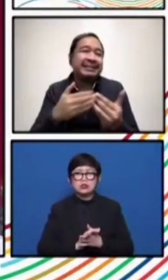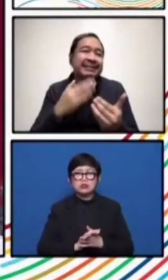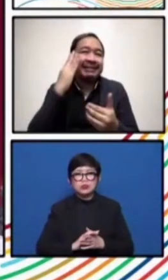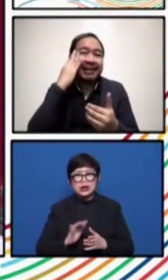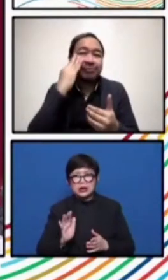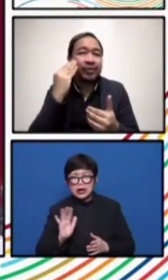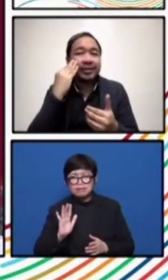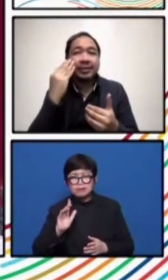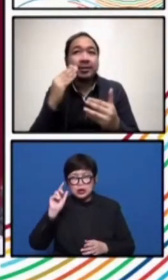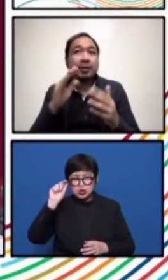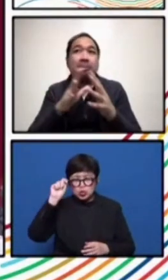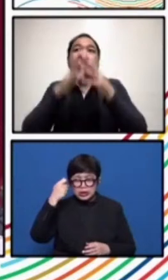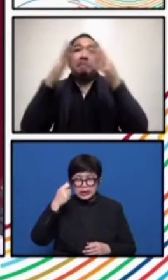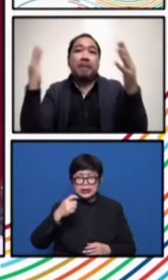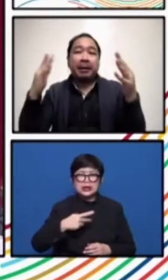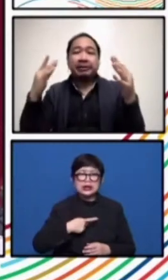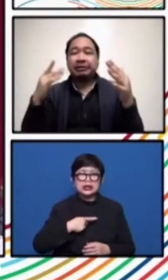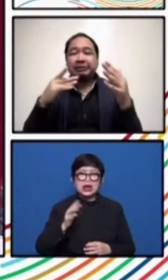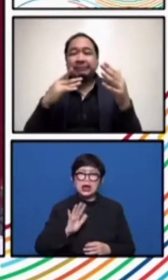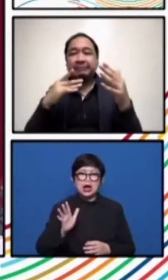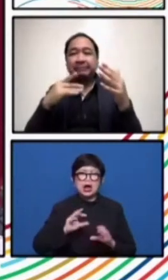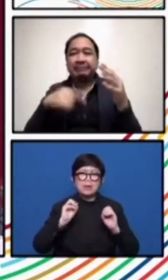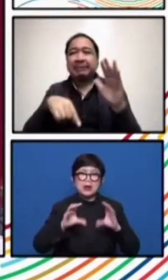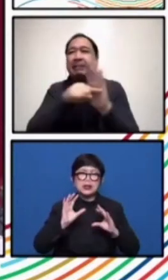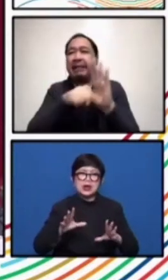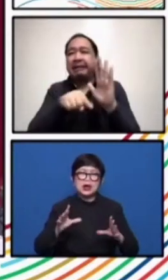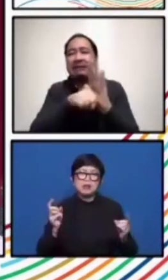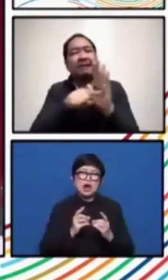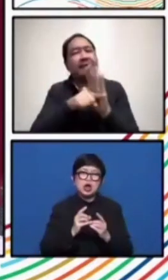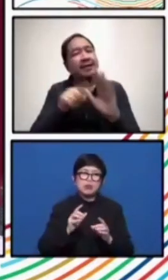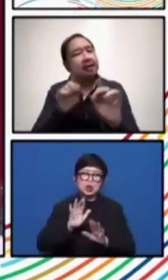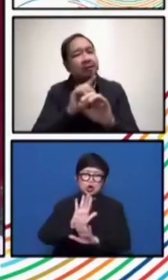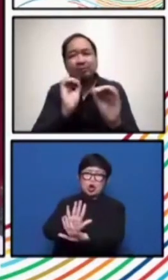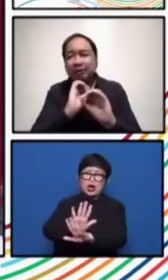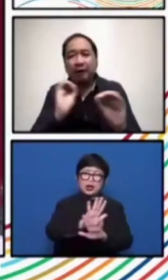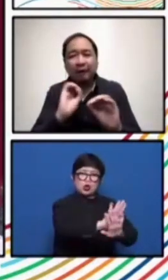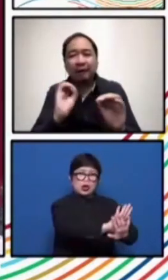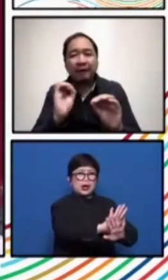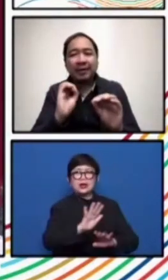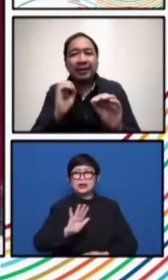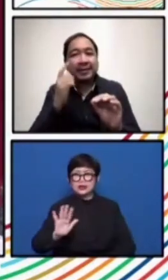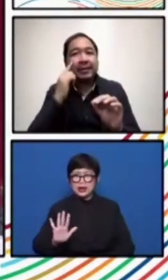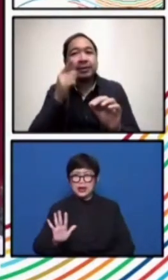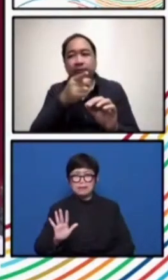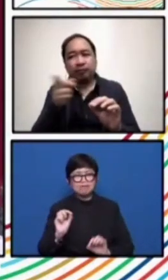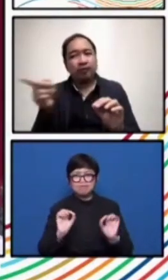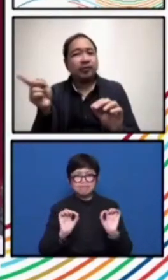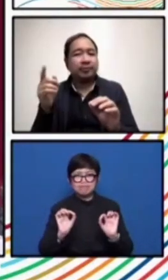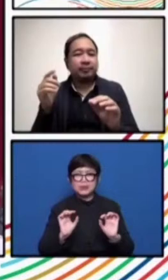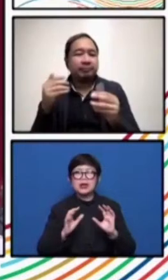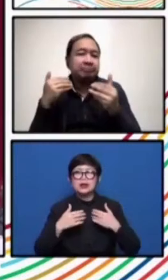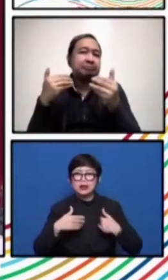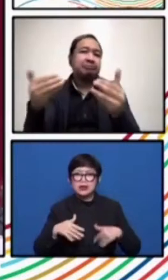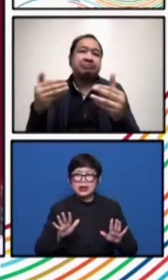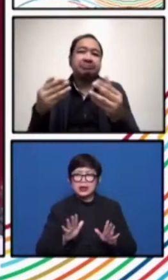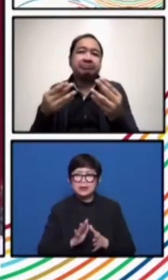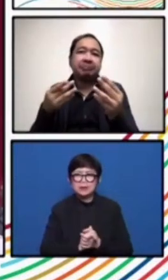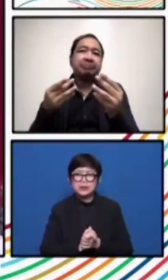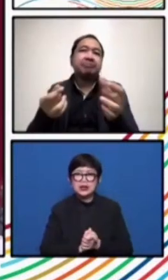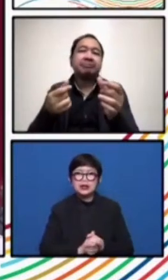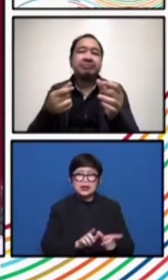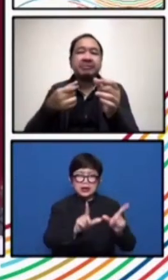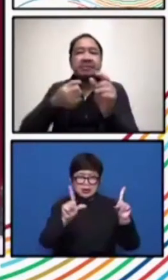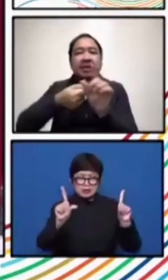a lot of or rejects rejection from the uh the stakeholders so